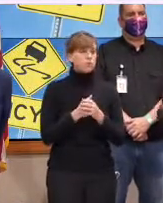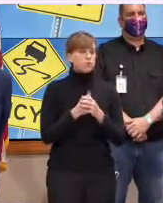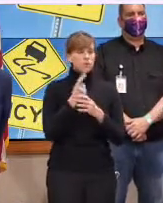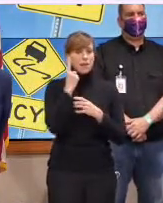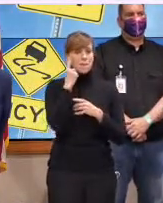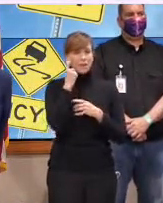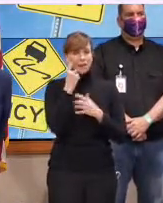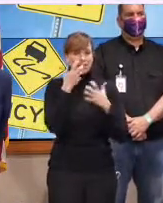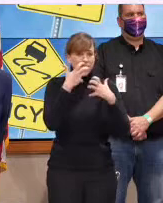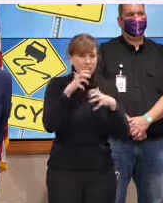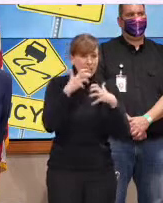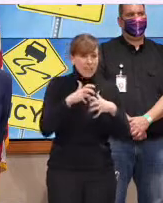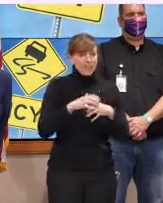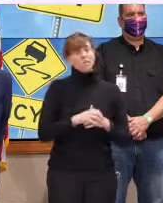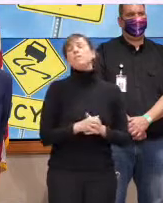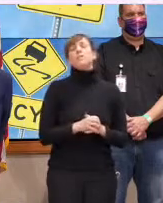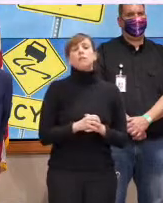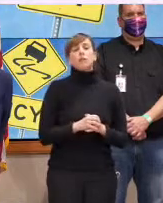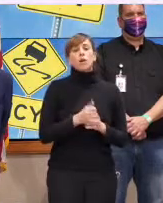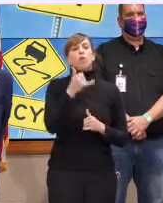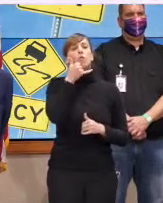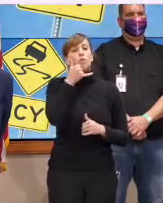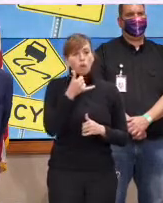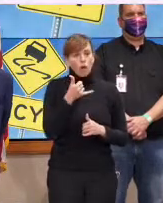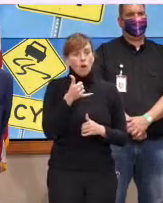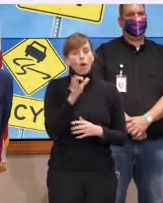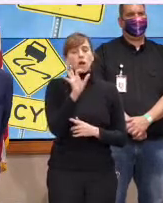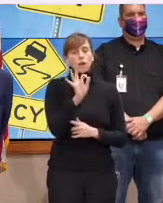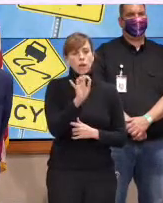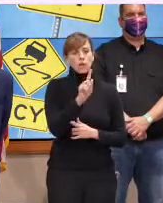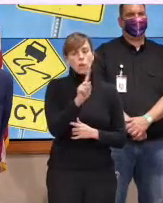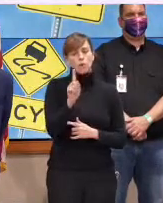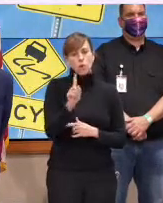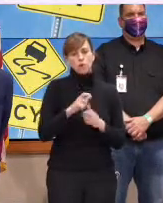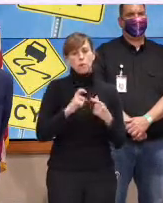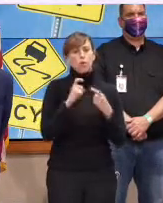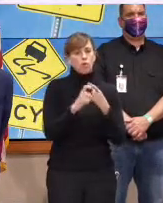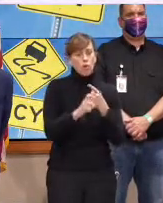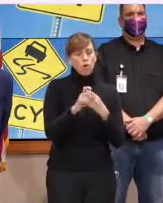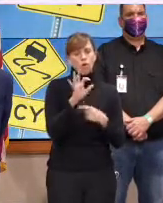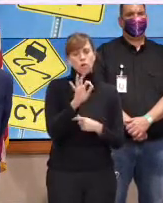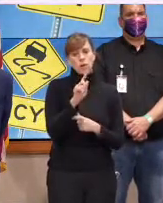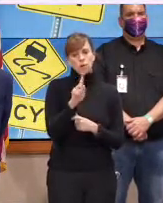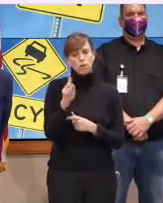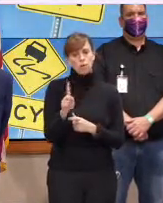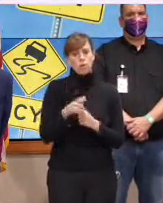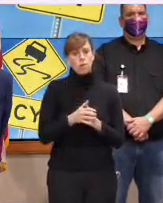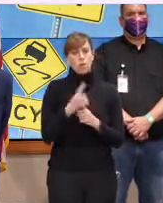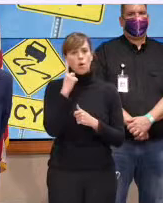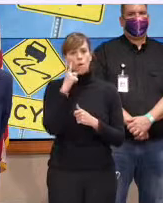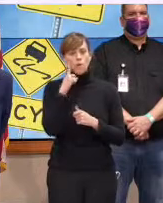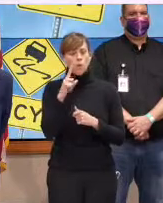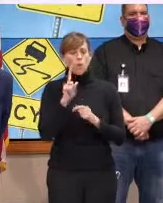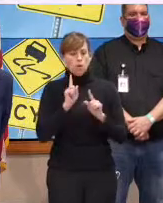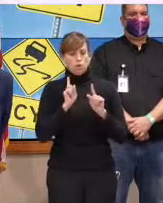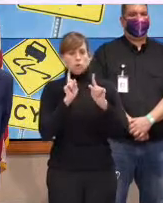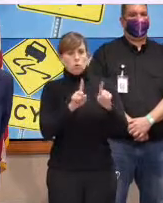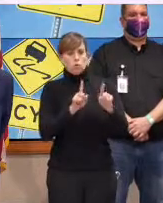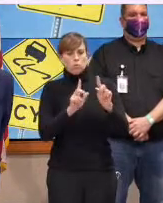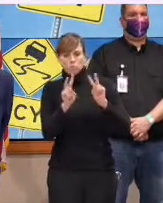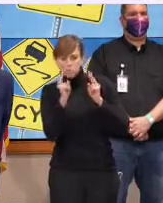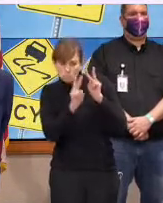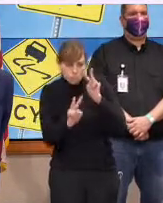on, call 911. Call 911 so we can evaluate. Open up a windows to have